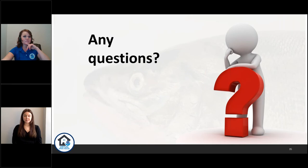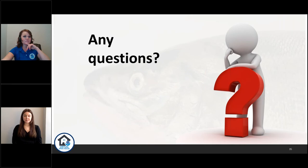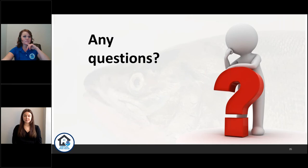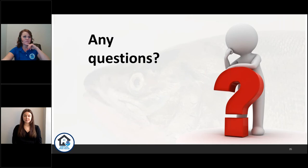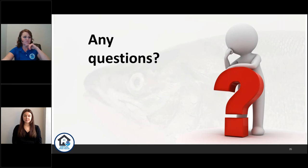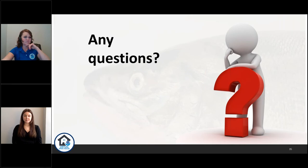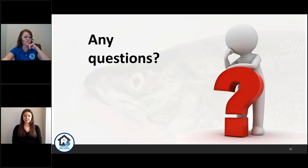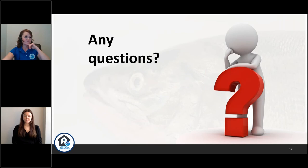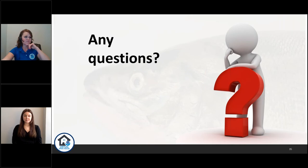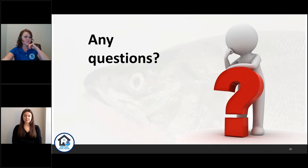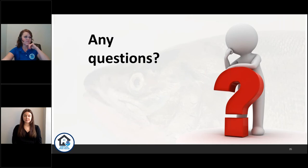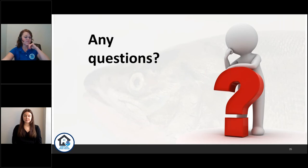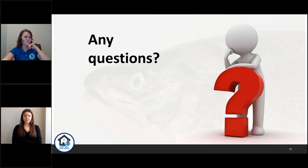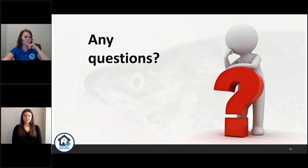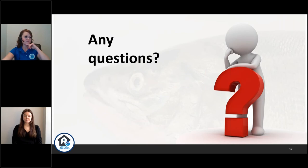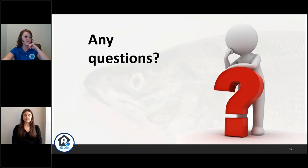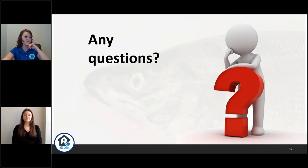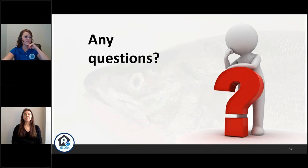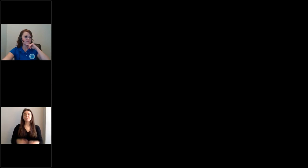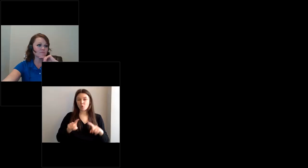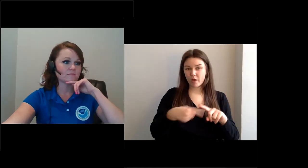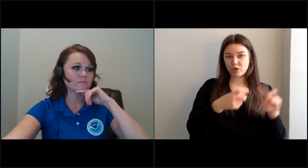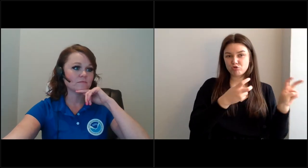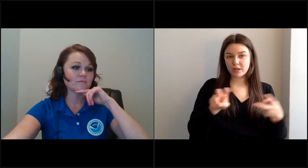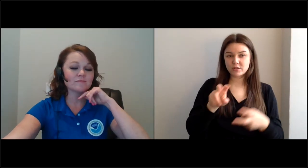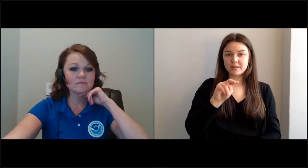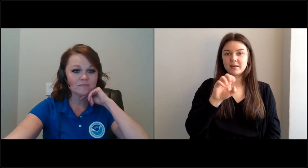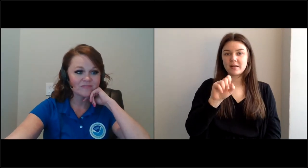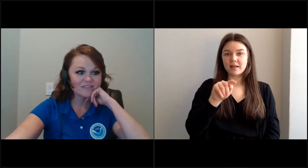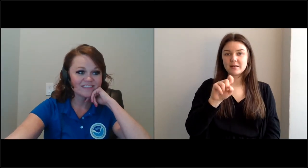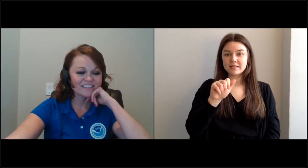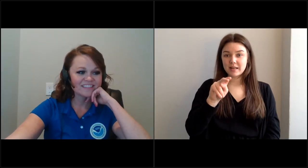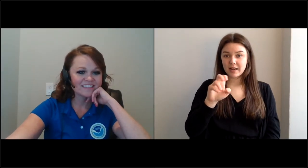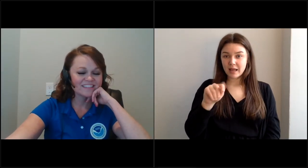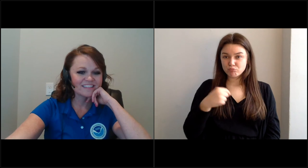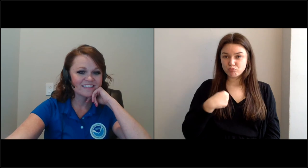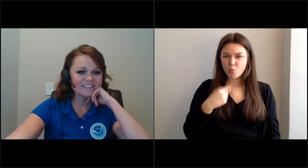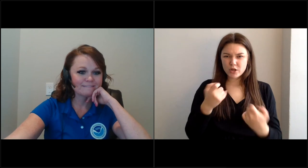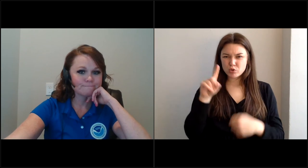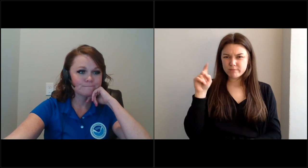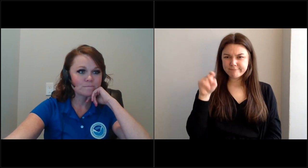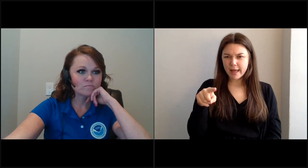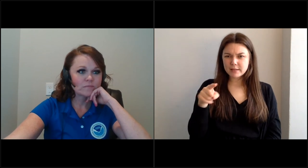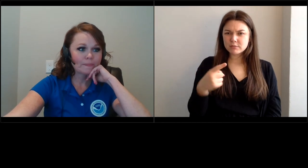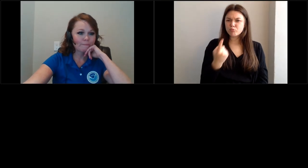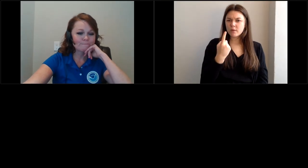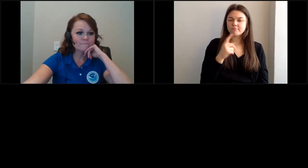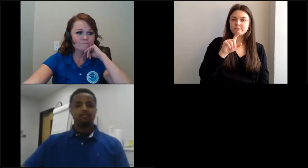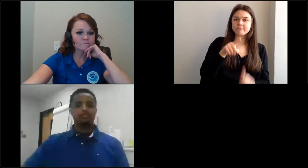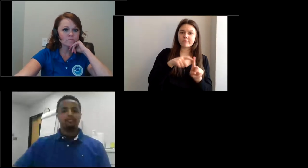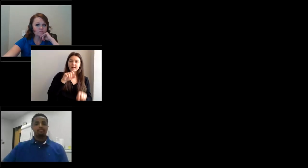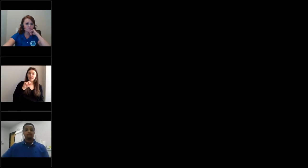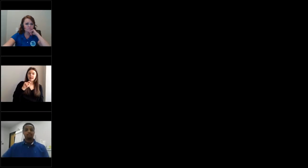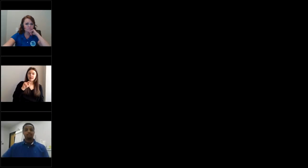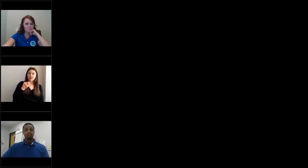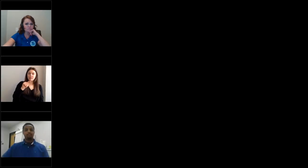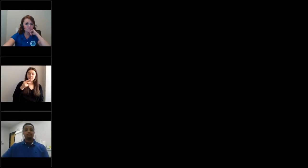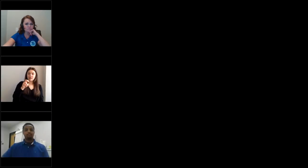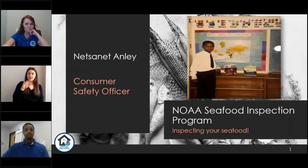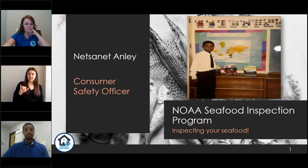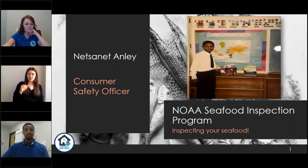And while you're transferring it over to Netsonet, I do want to ask one question because Anthony asked a good one. Why doesn't healthy fish